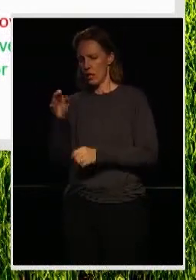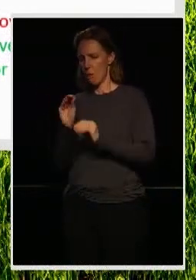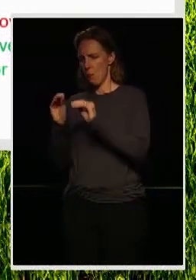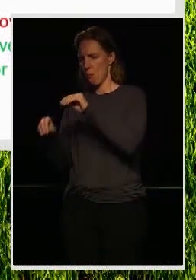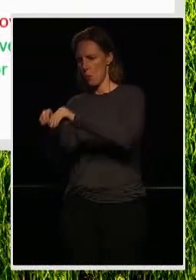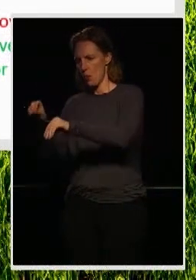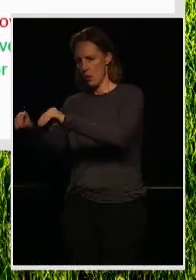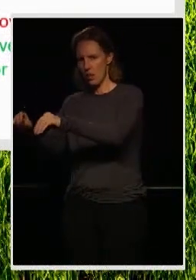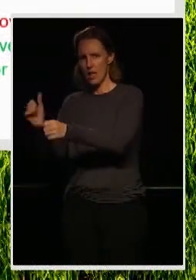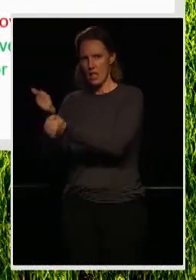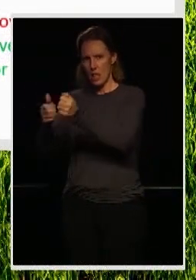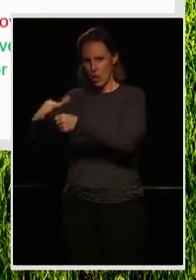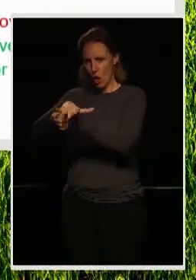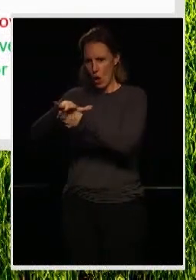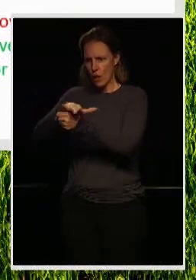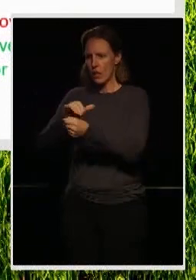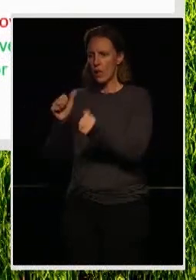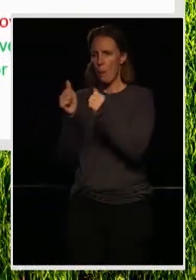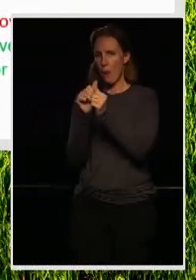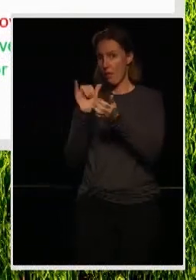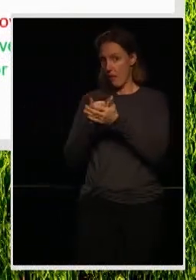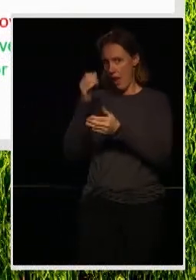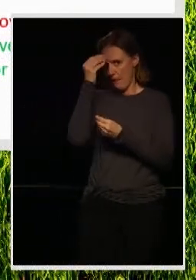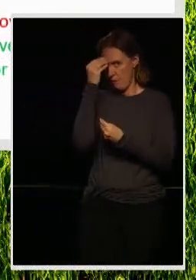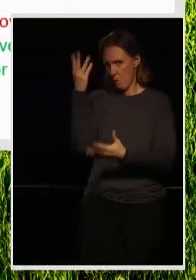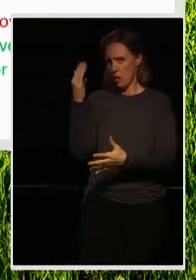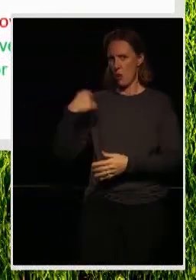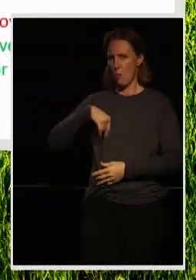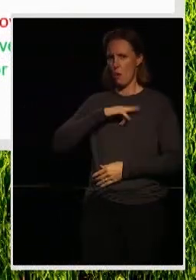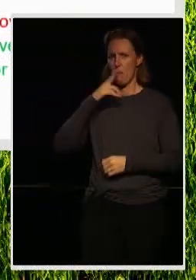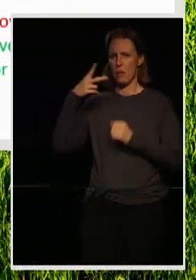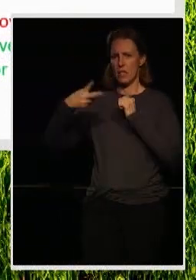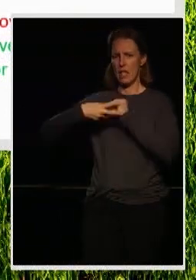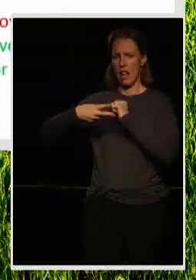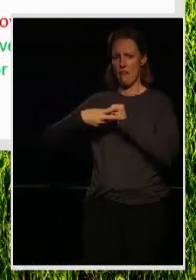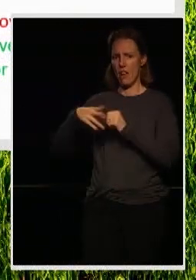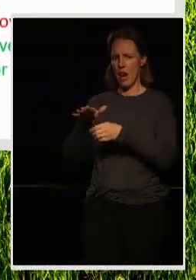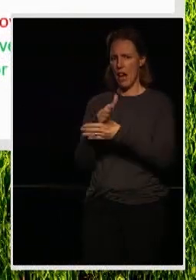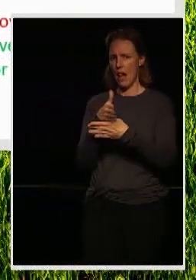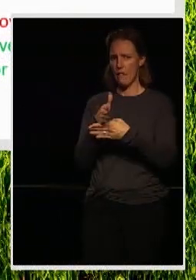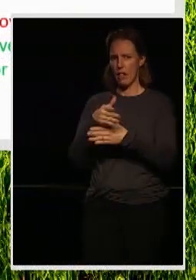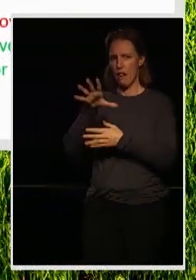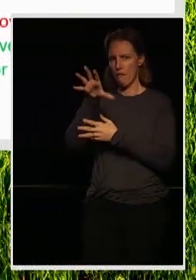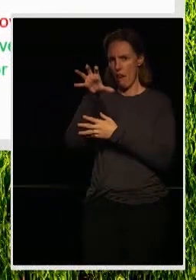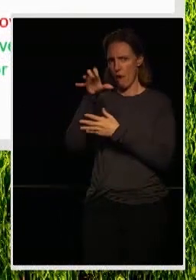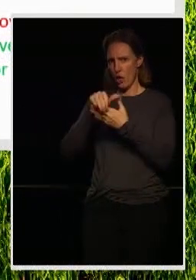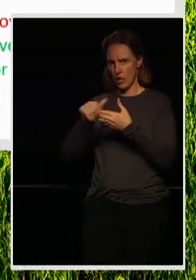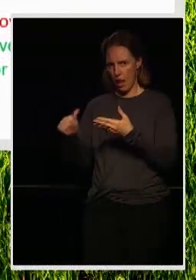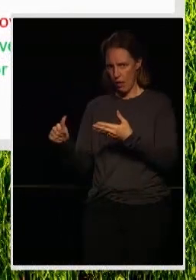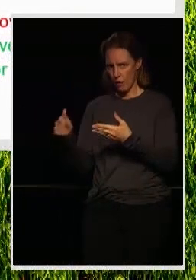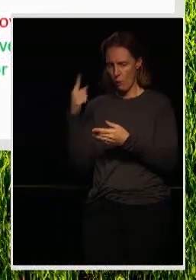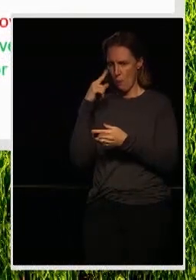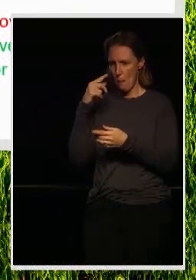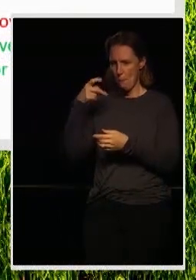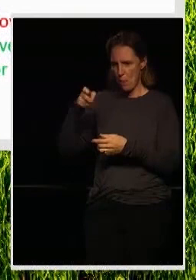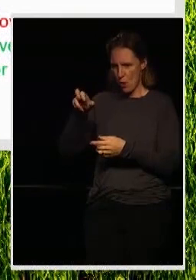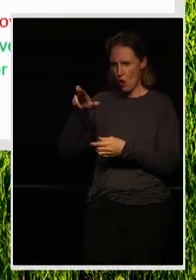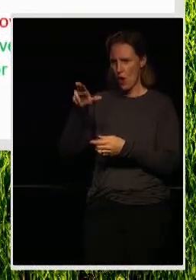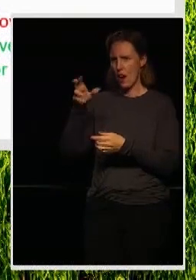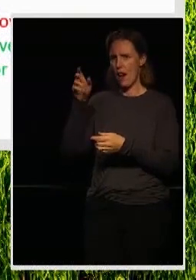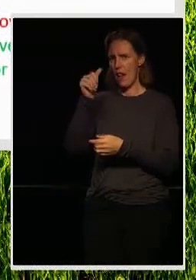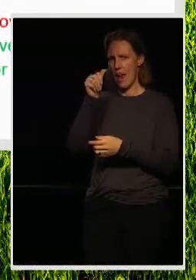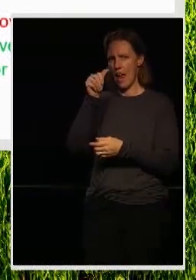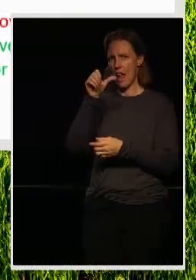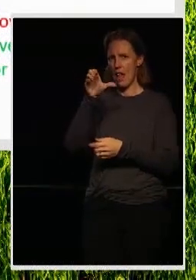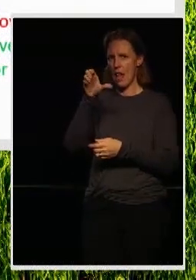each location. And with that information, we are going to save, on average, $500 per acre. And with